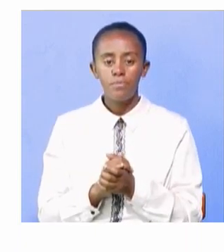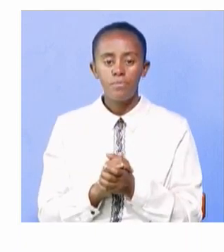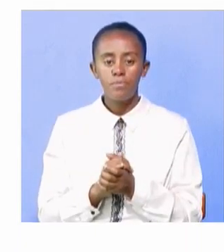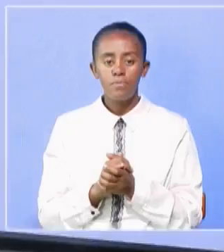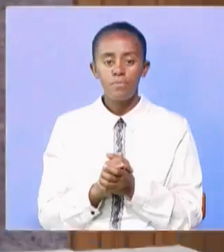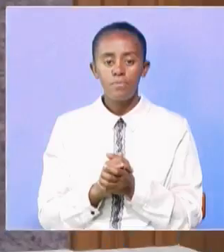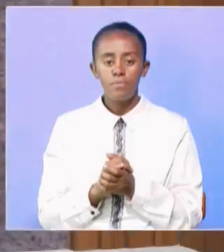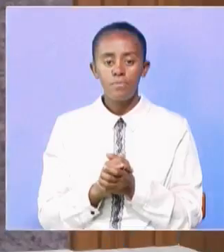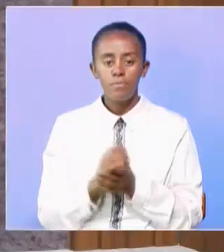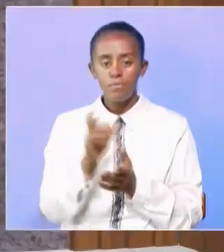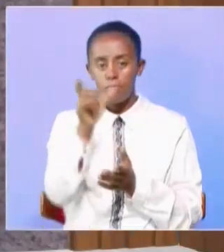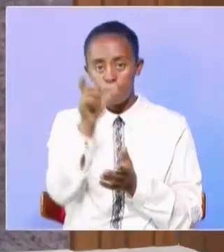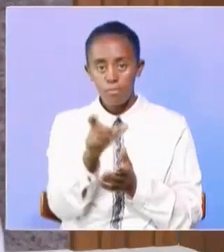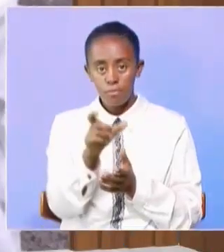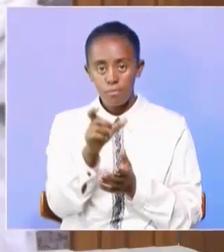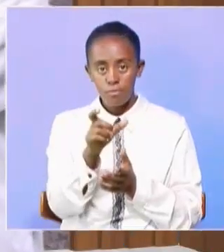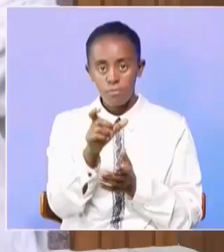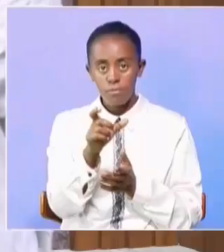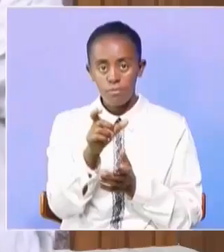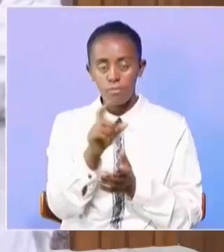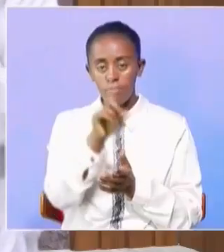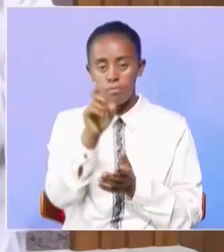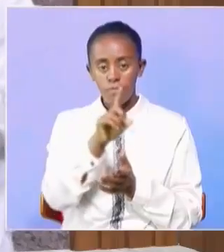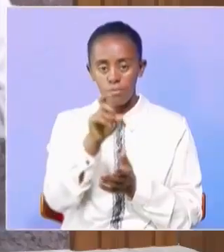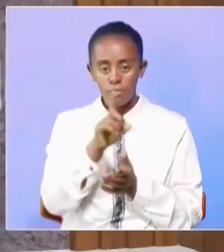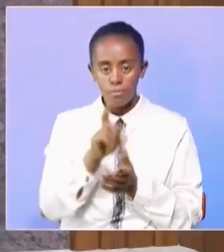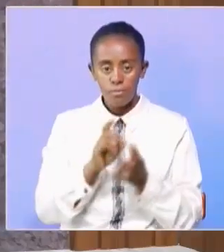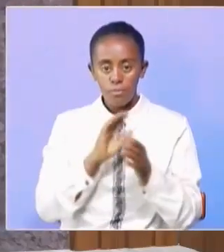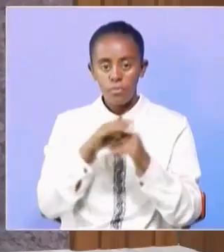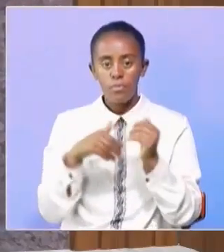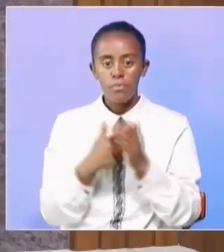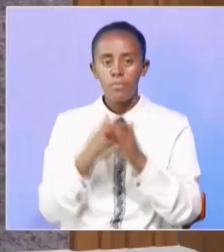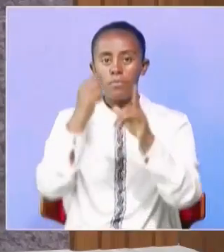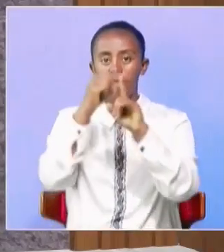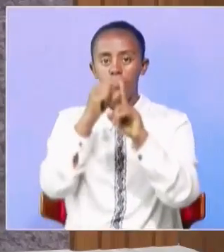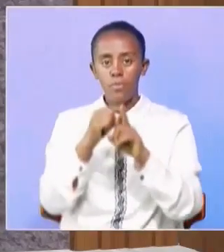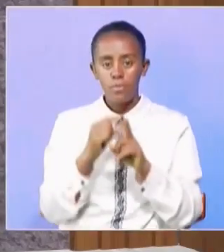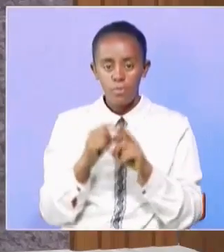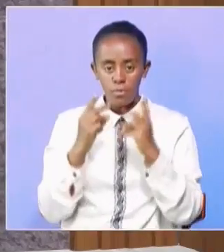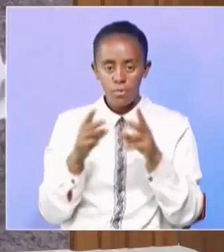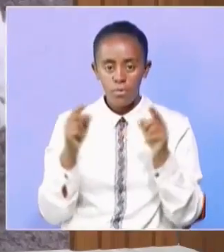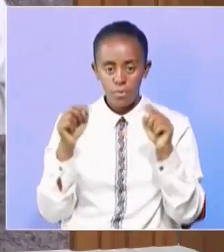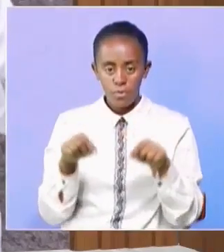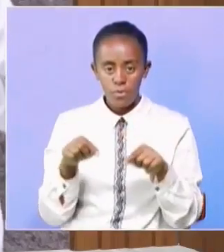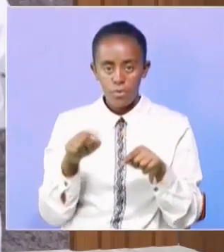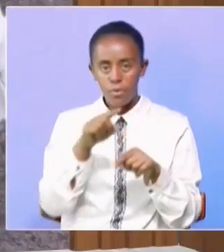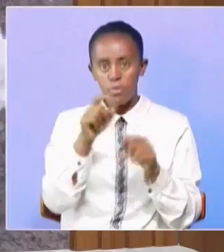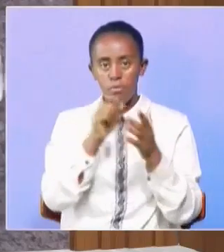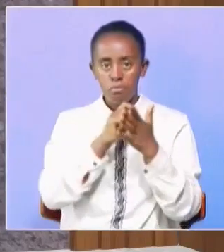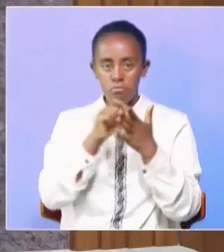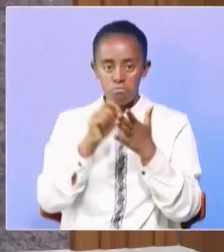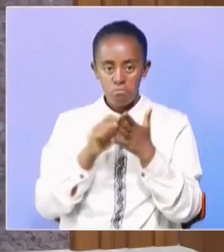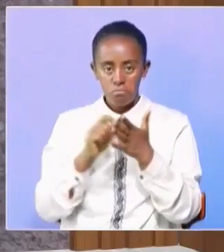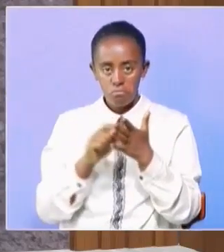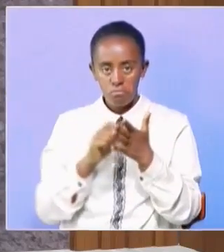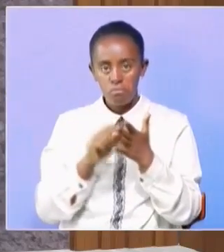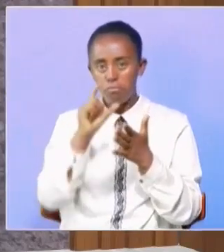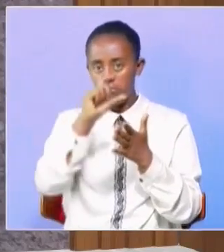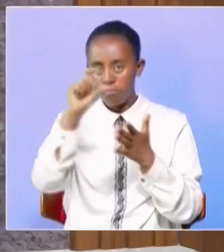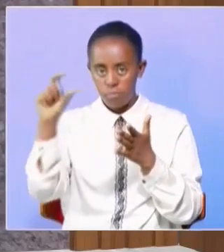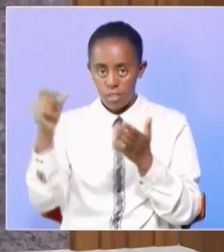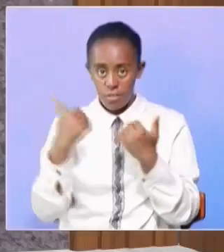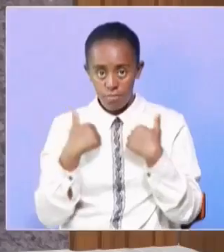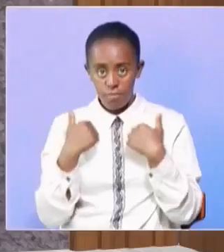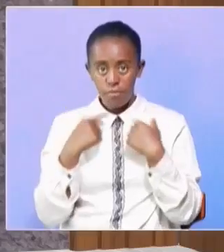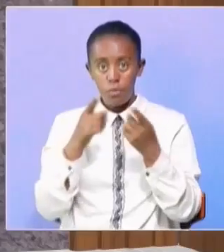So these are questions for all of the words that we have seen today, and I've written them up there for you. So